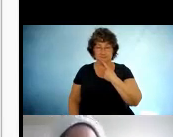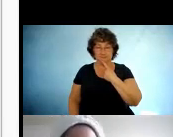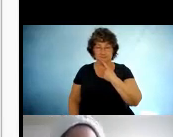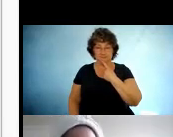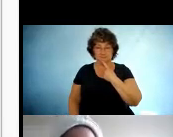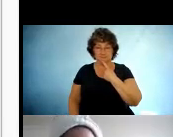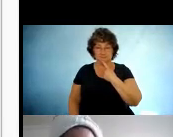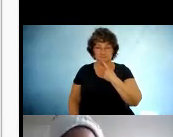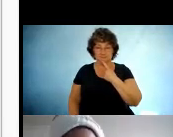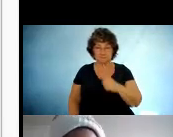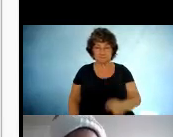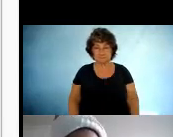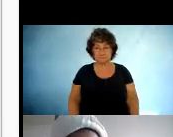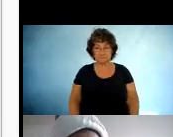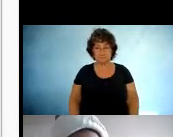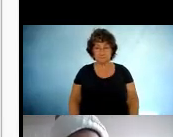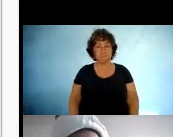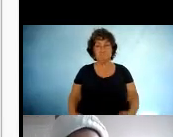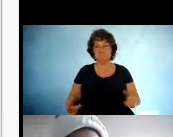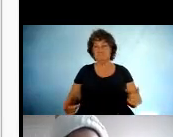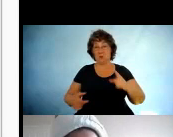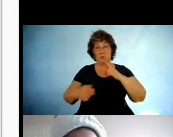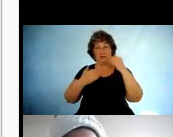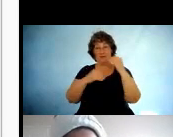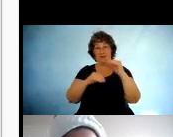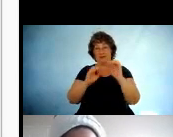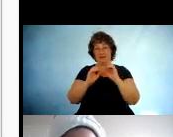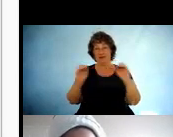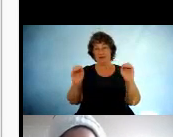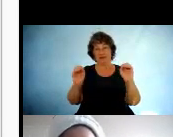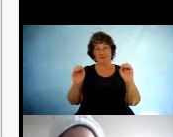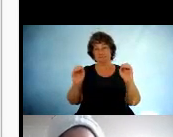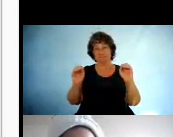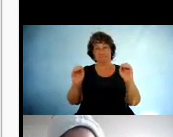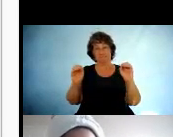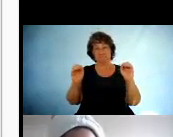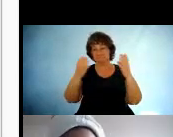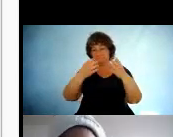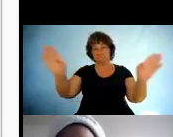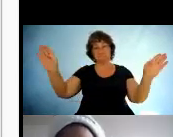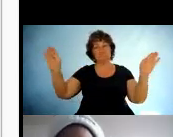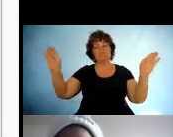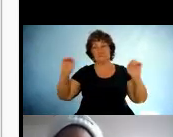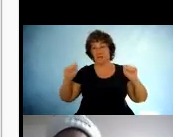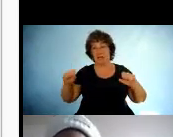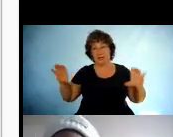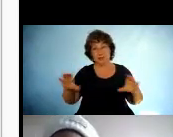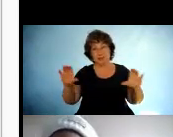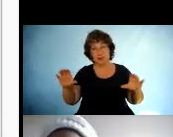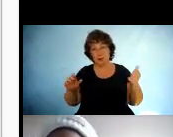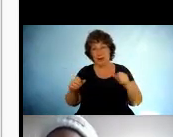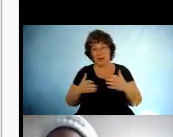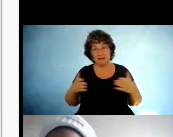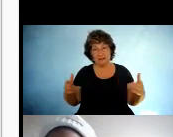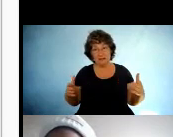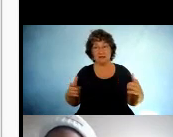that's timing the limit. You do every what you want for your